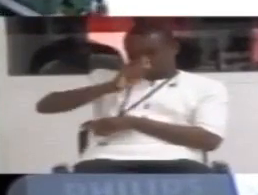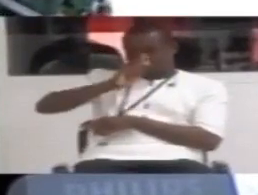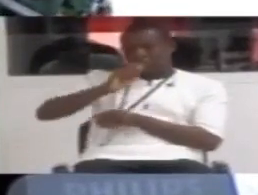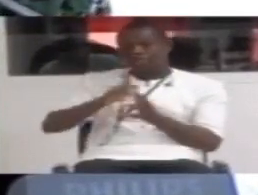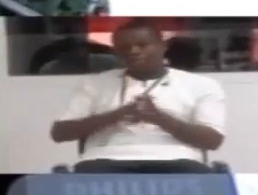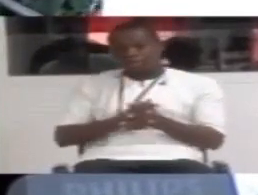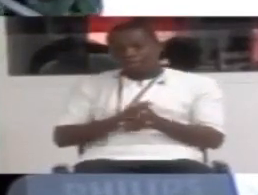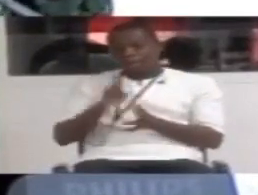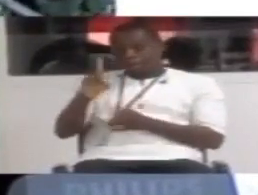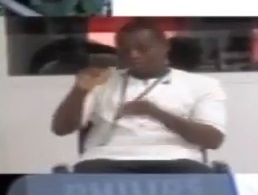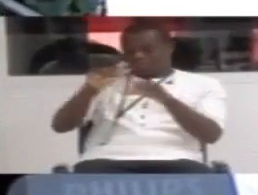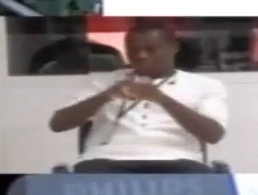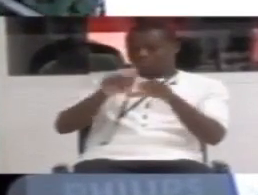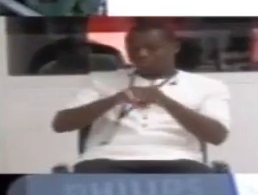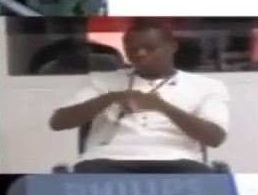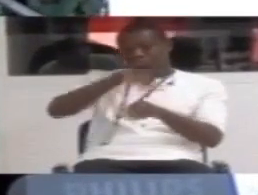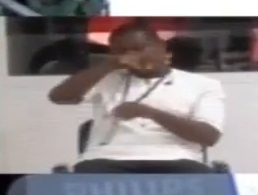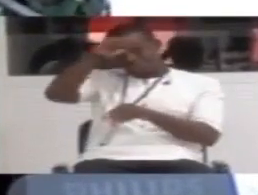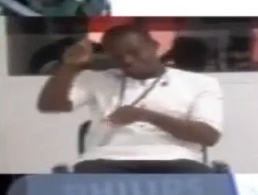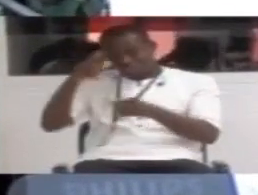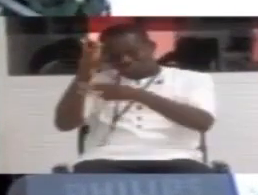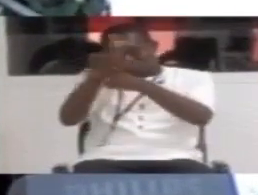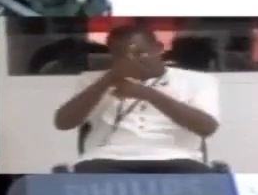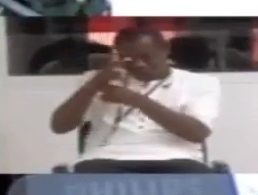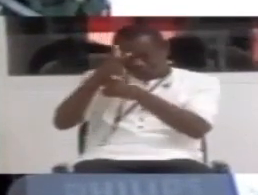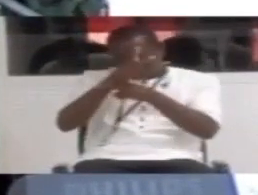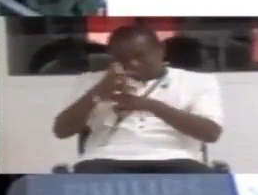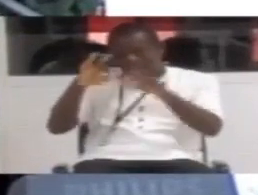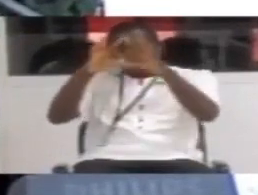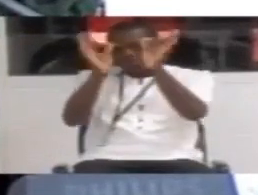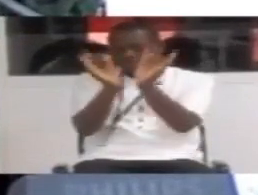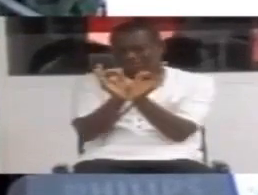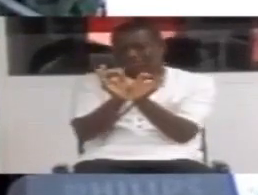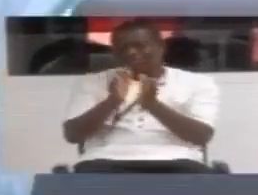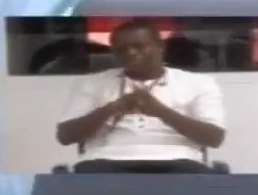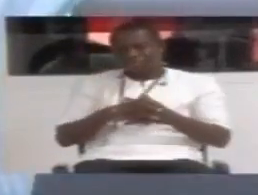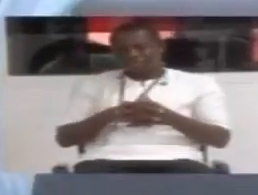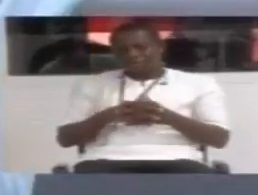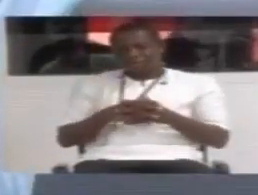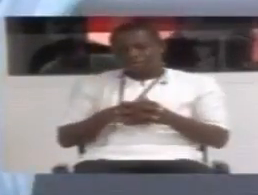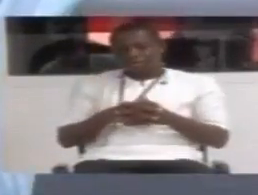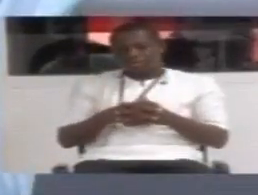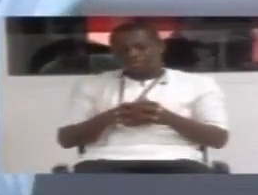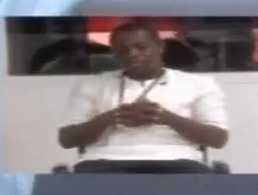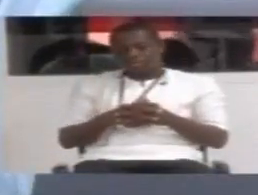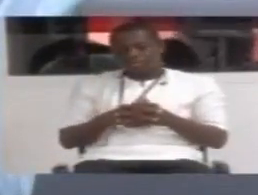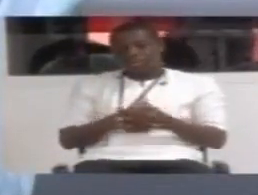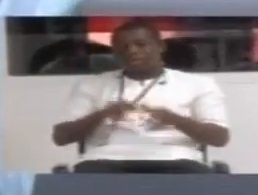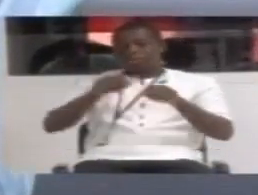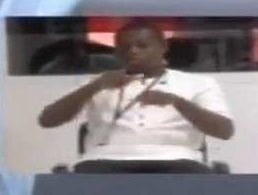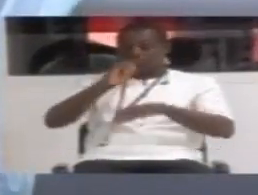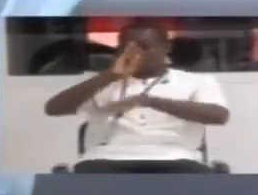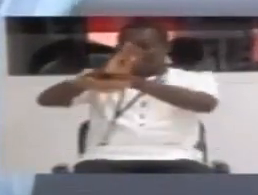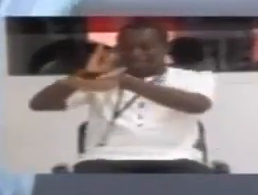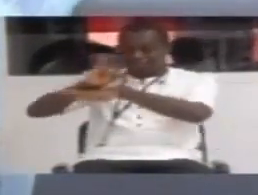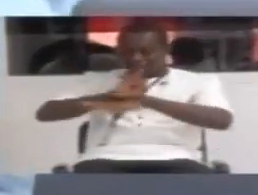Way dañ bokon ci patrol team bi. But they were also members of the patrol team. Can you identify those members of